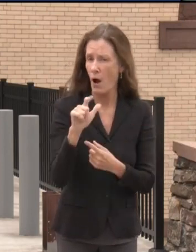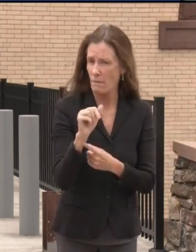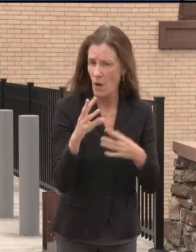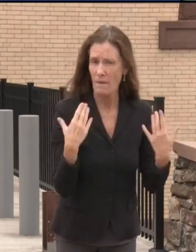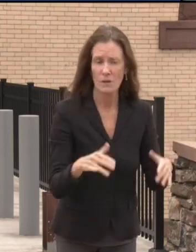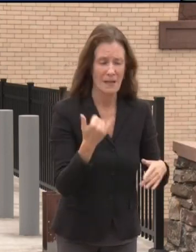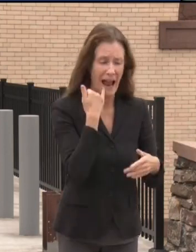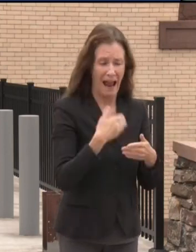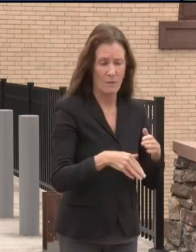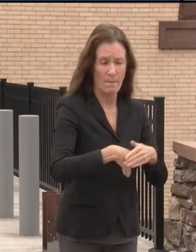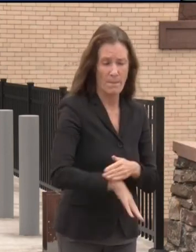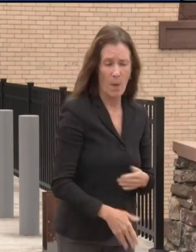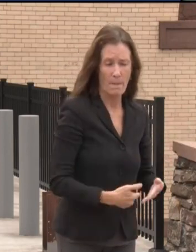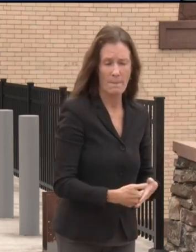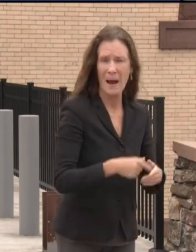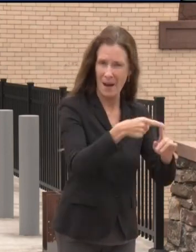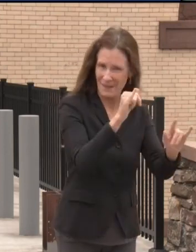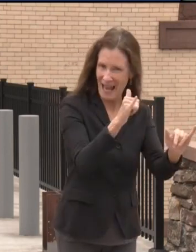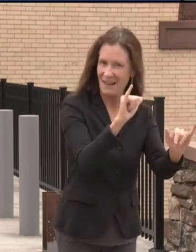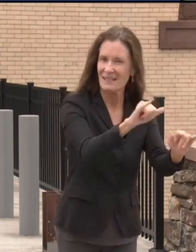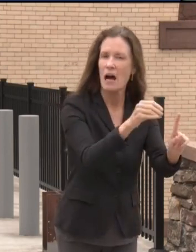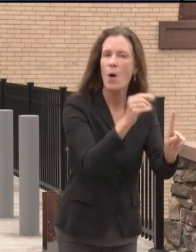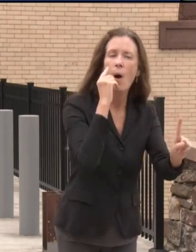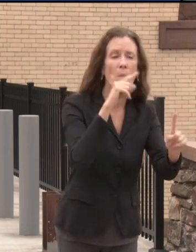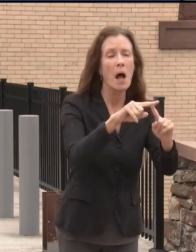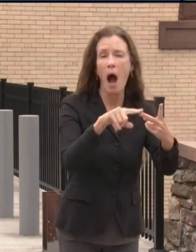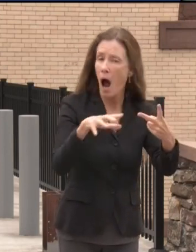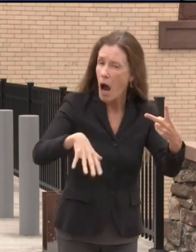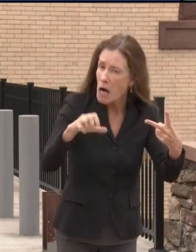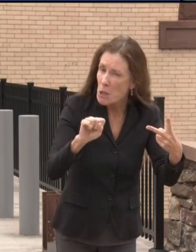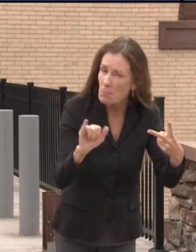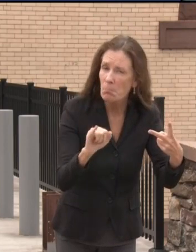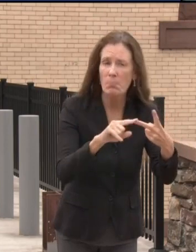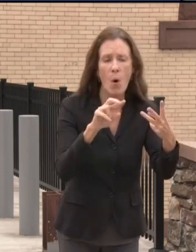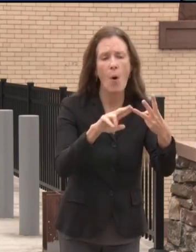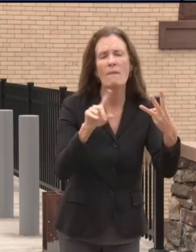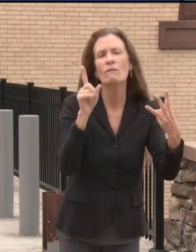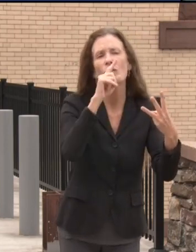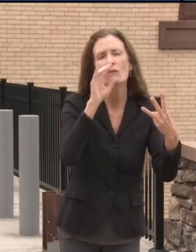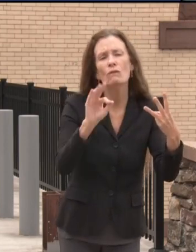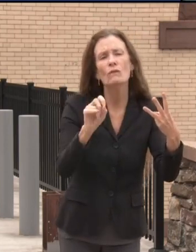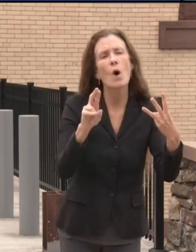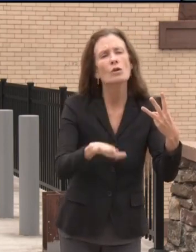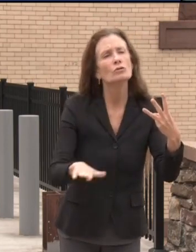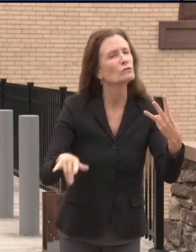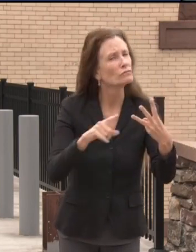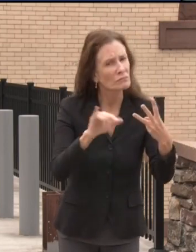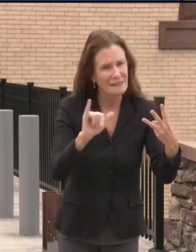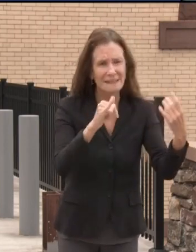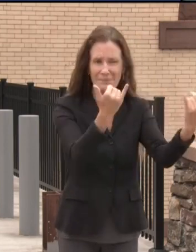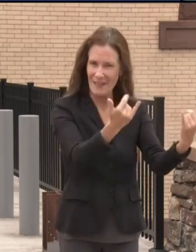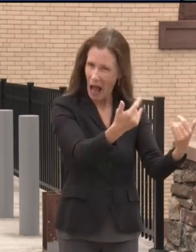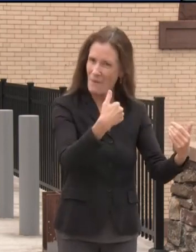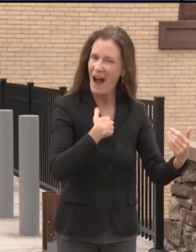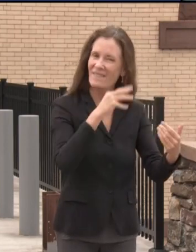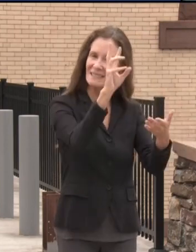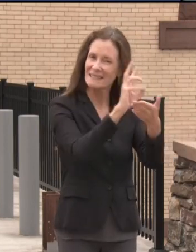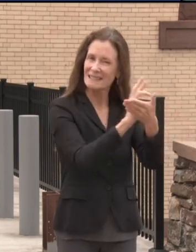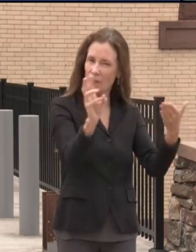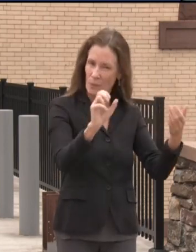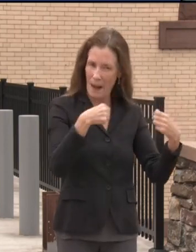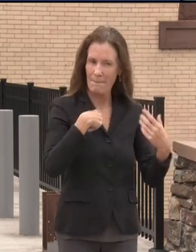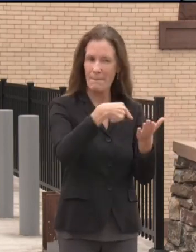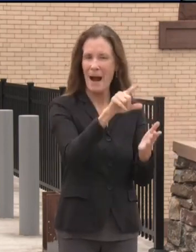placement. I hope paid parental leave becomes universal across Pennsylvania through legislation. I'm doing what I can.